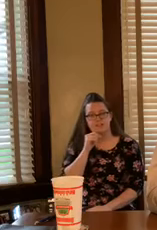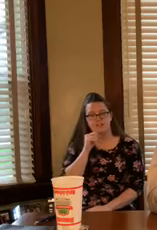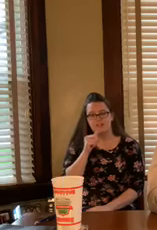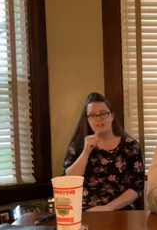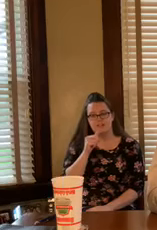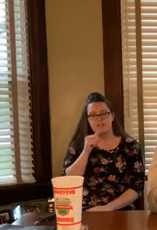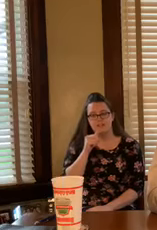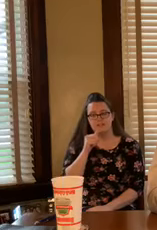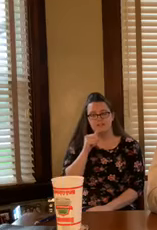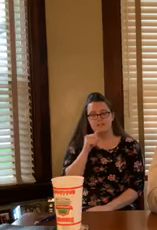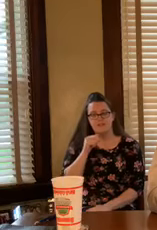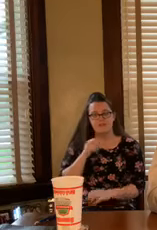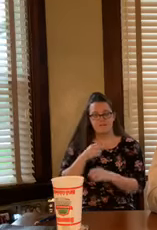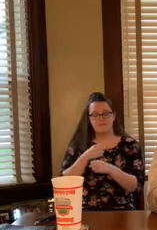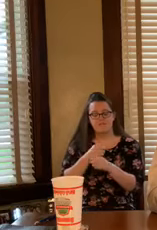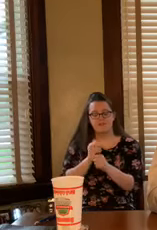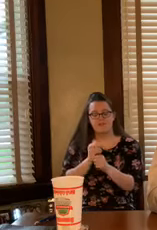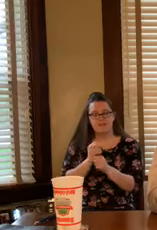force himself upon anybody.